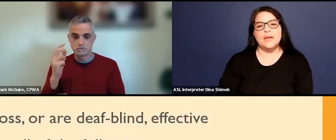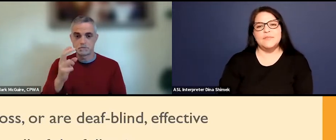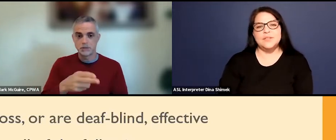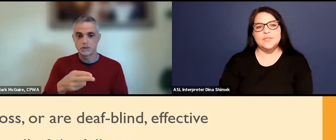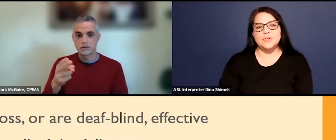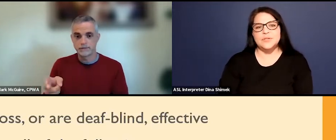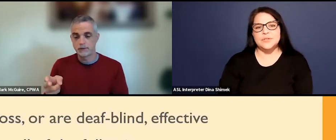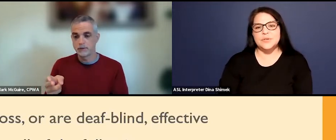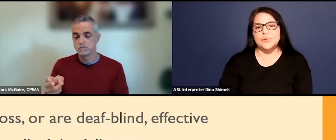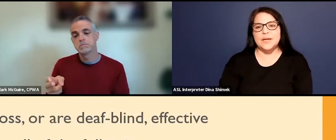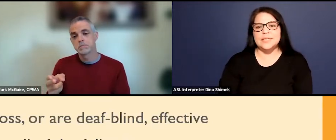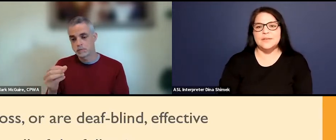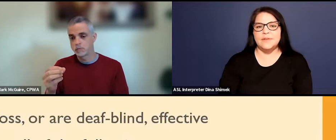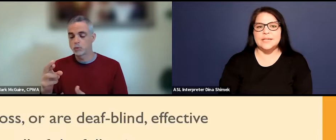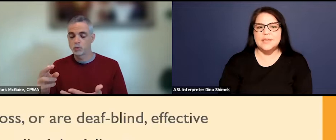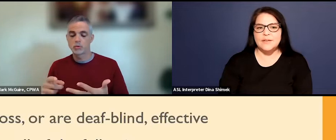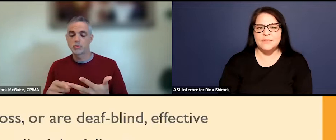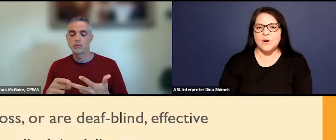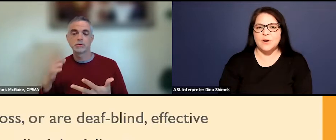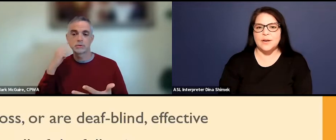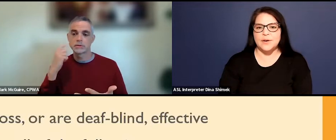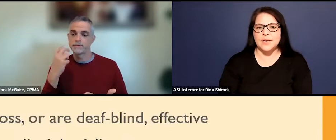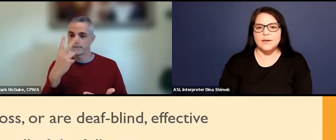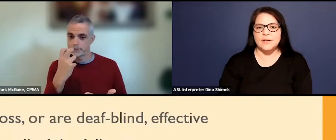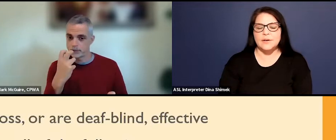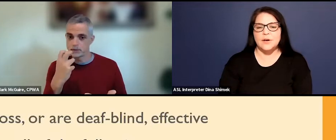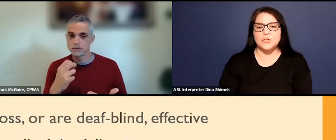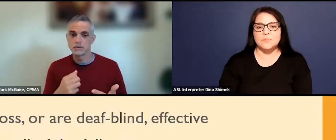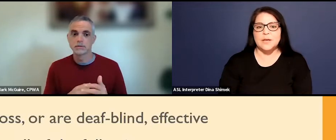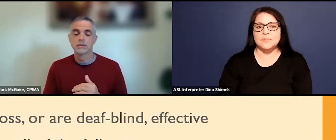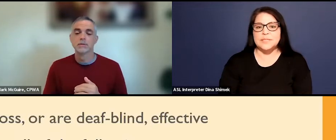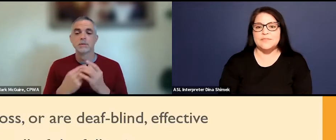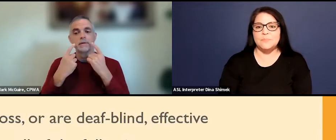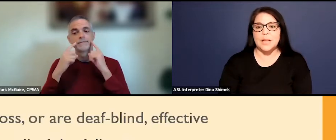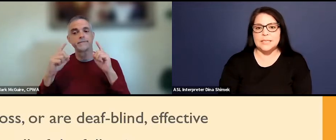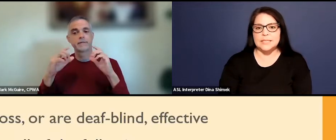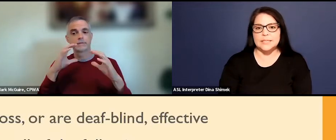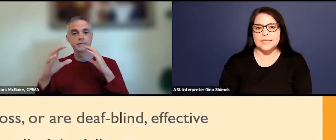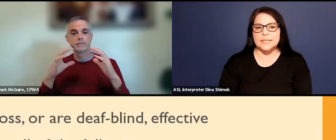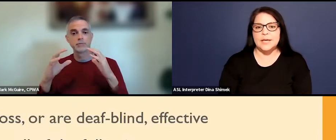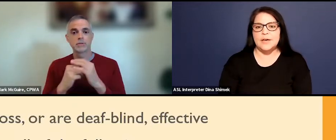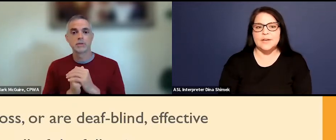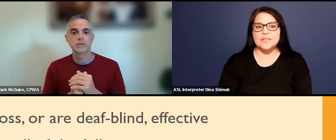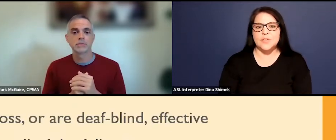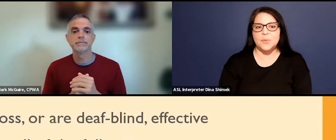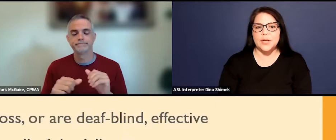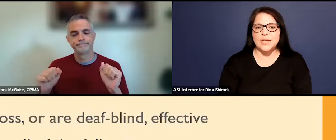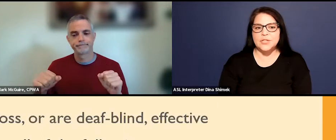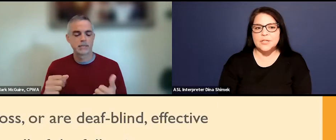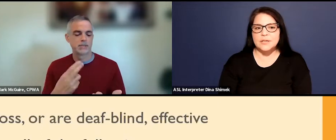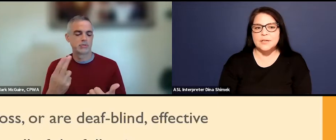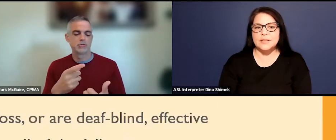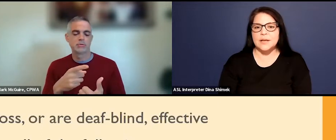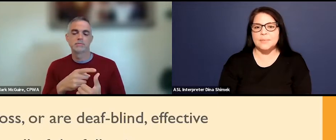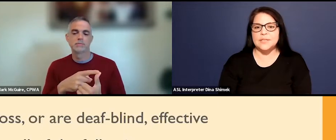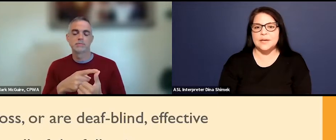Then we have individuals who identify as deaf or hard of hearing, also possibly deafblind. Effective